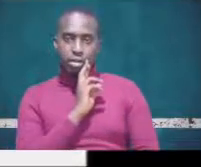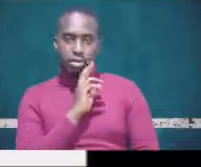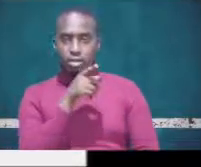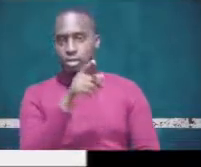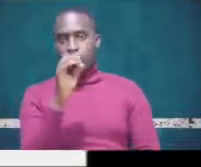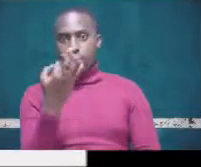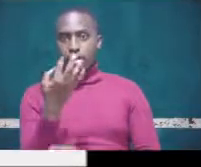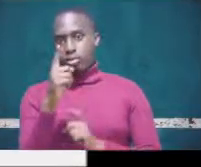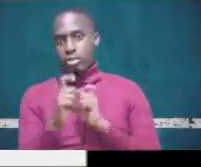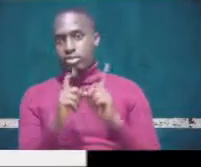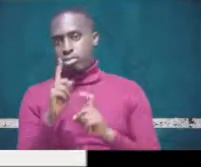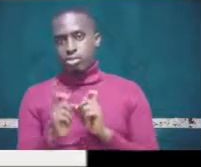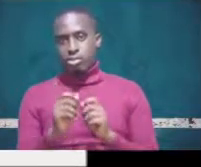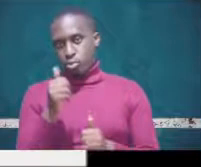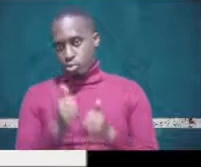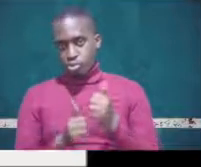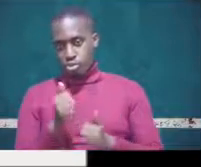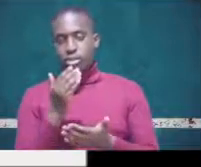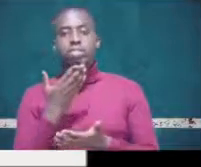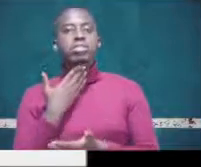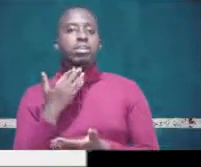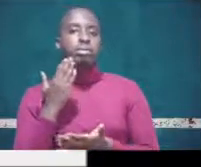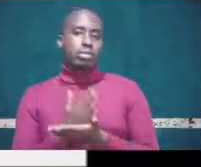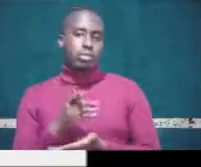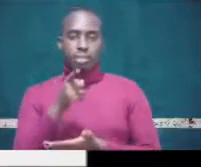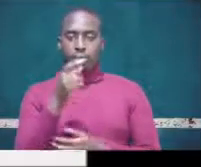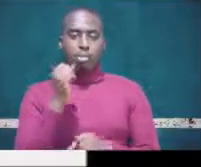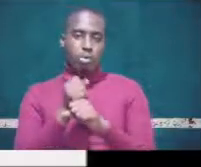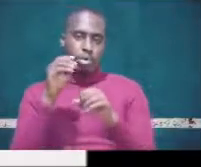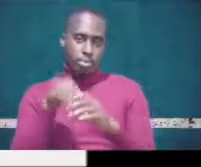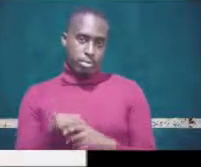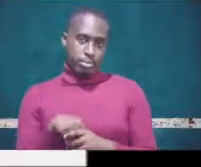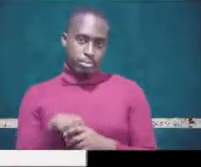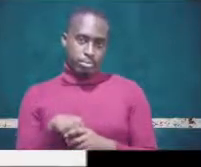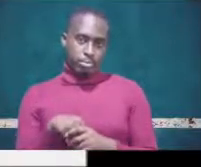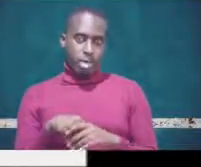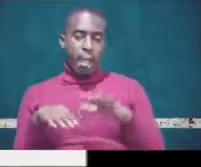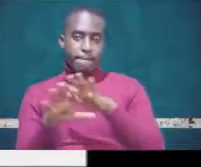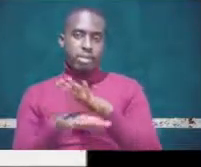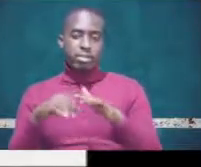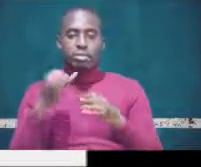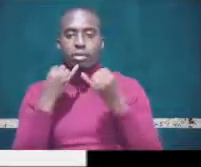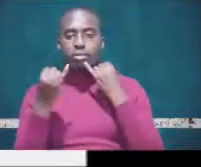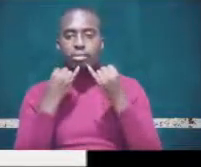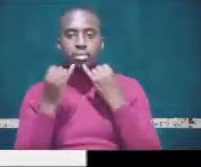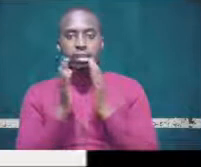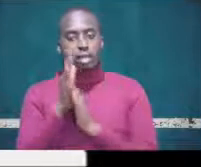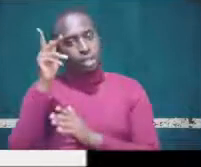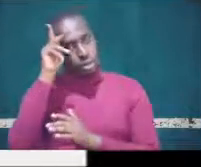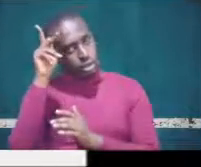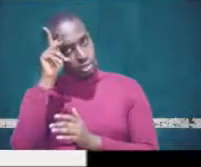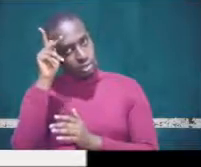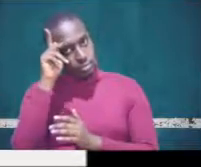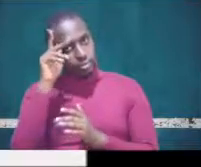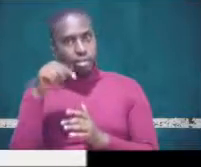are 3 questions which I want you to work out basing on the information, on the knowledge, or